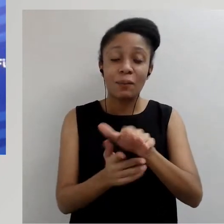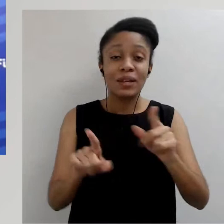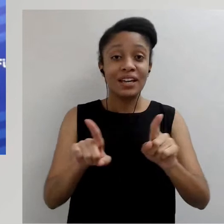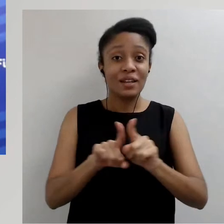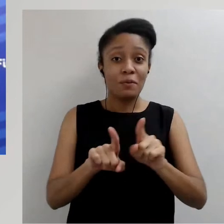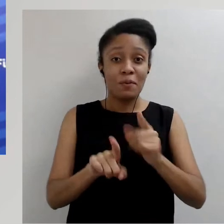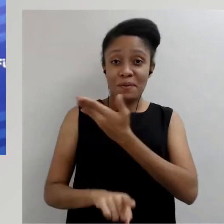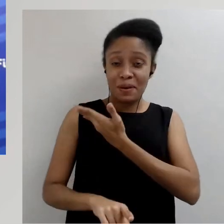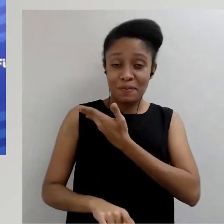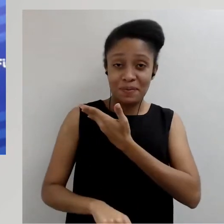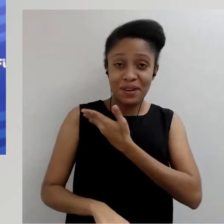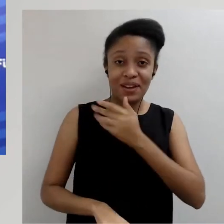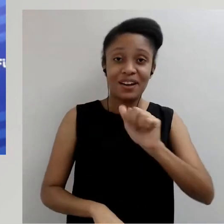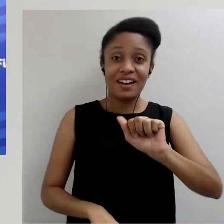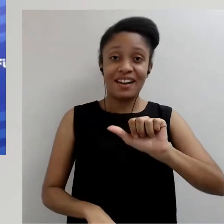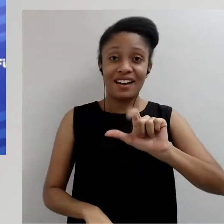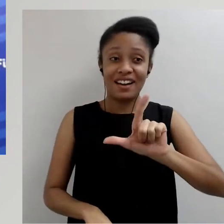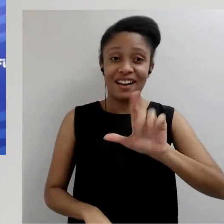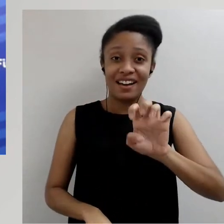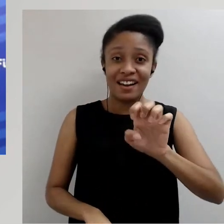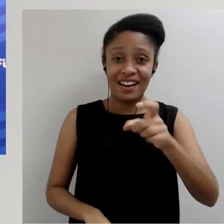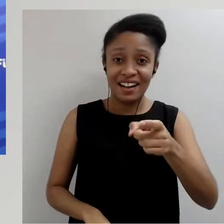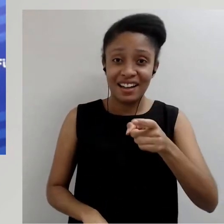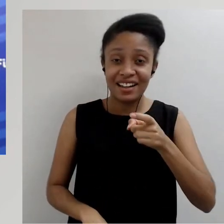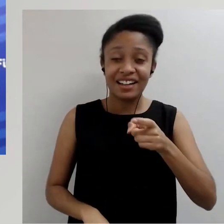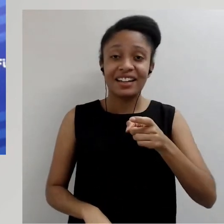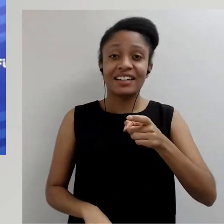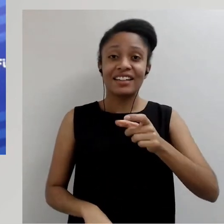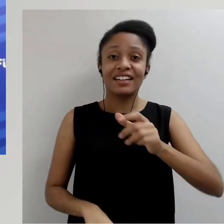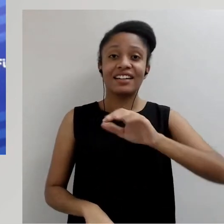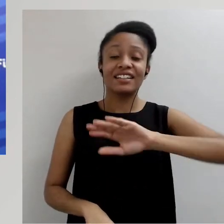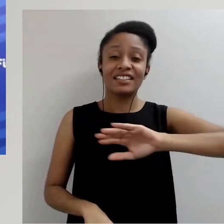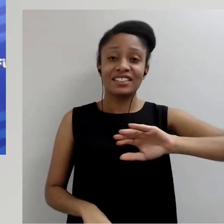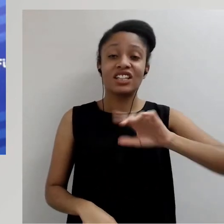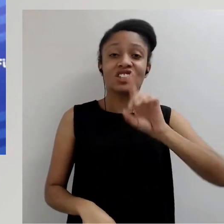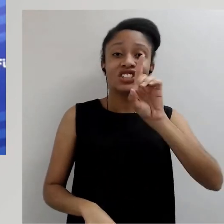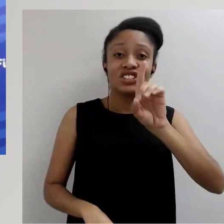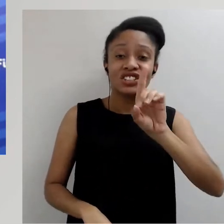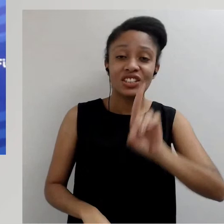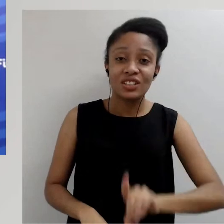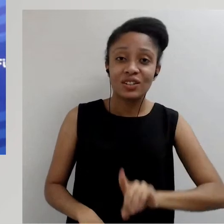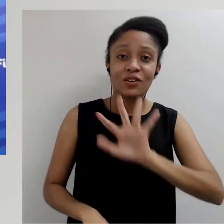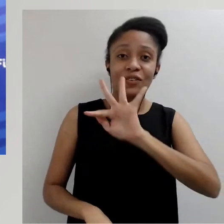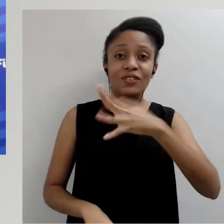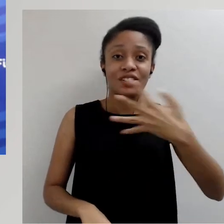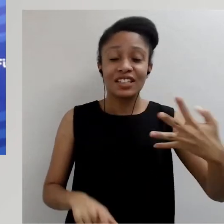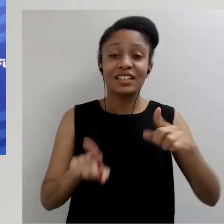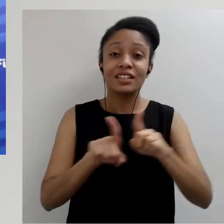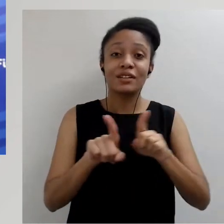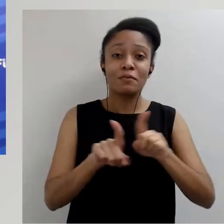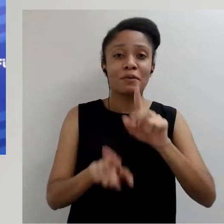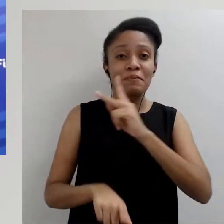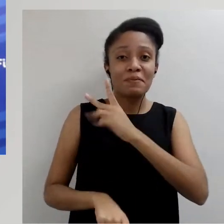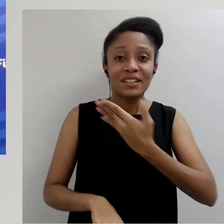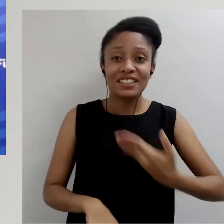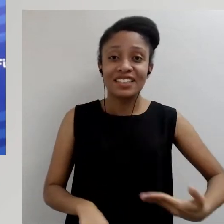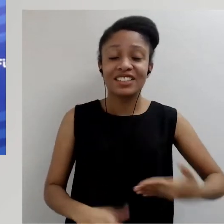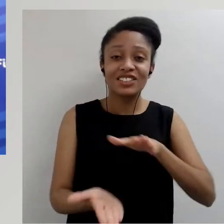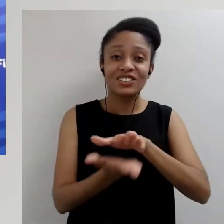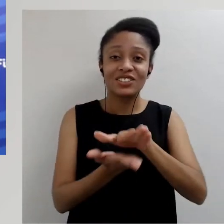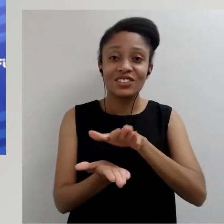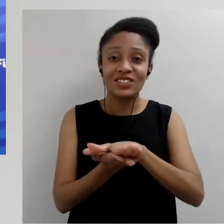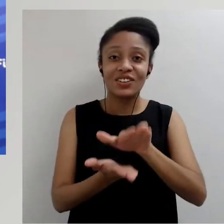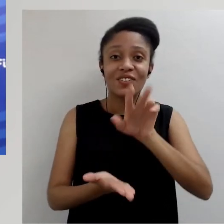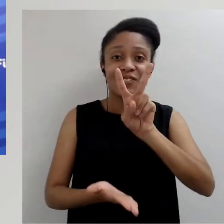friend Valter Zanacoli, Director of Firjan, and host